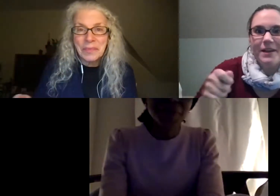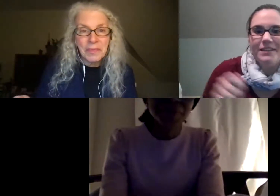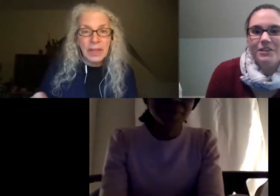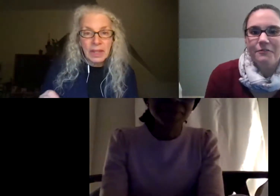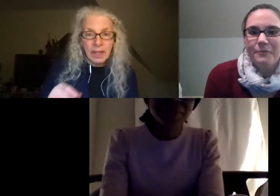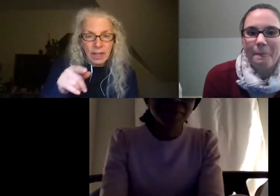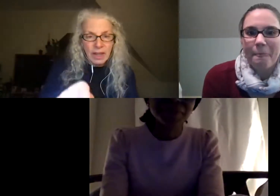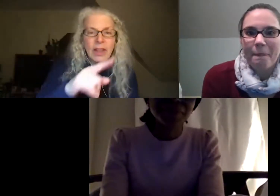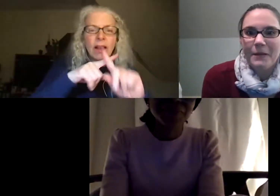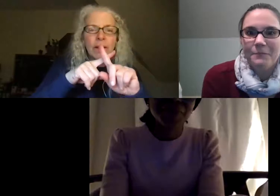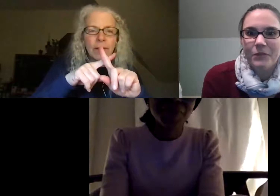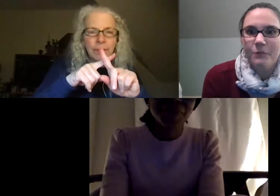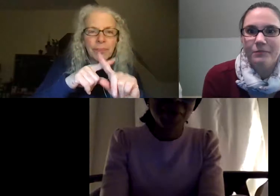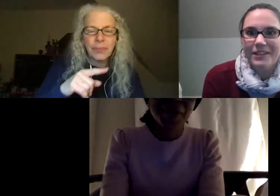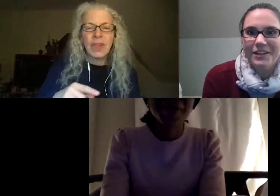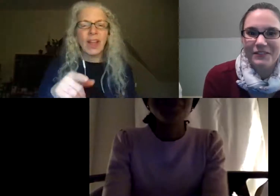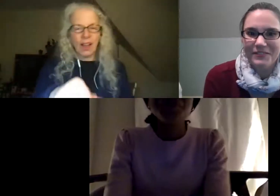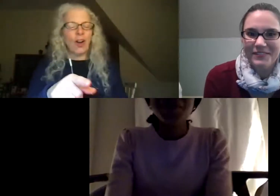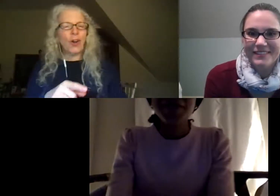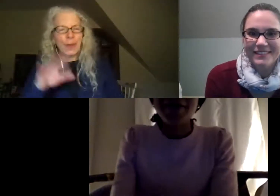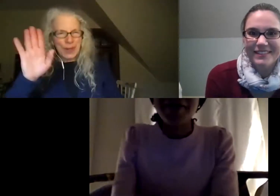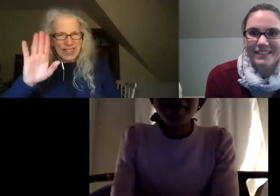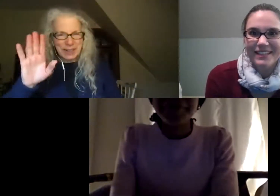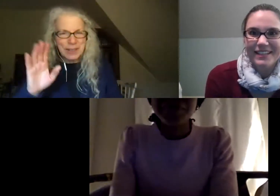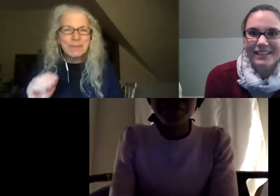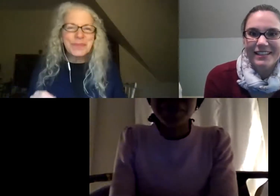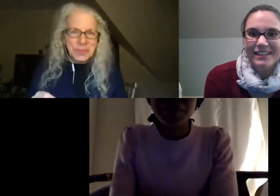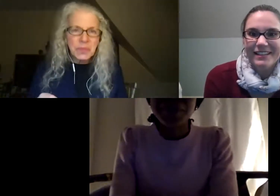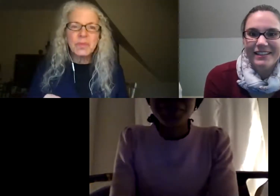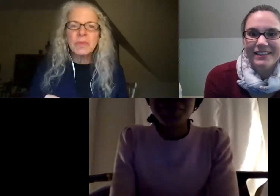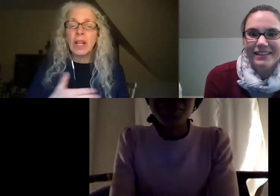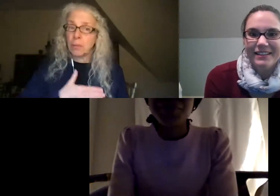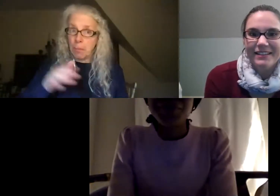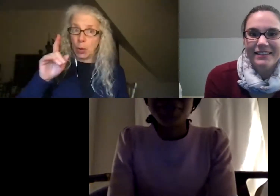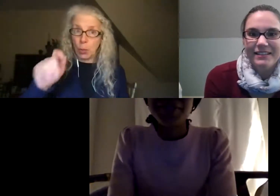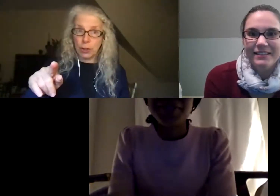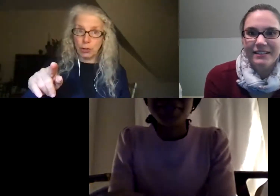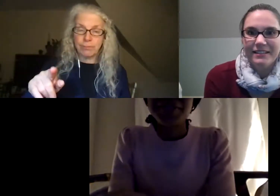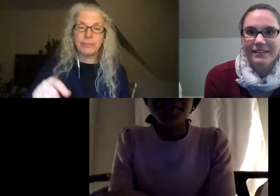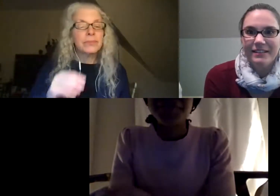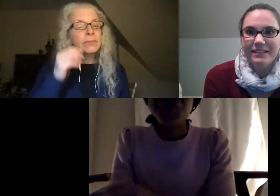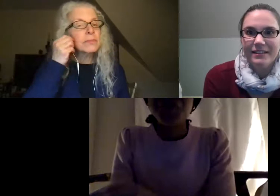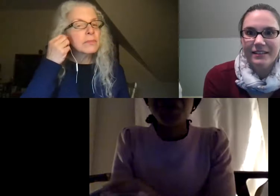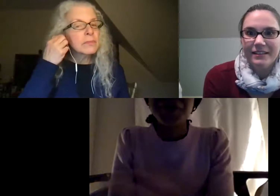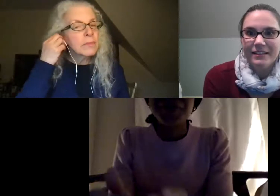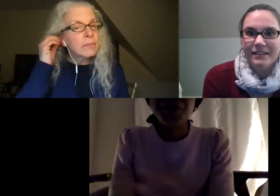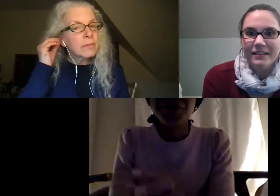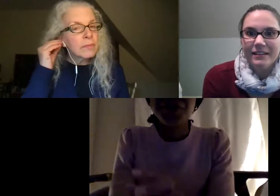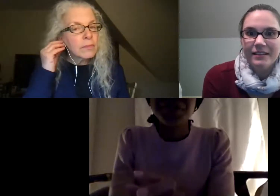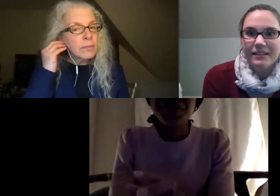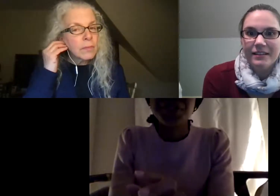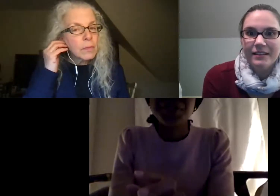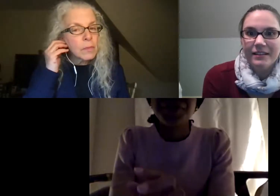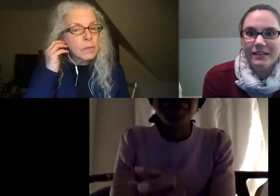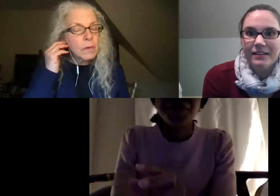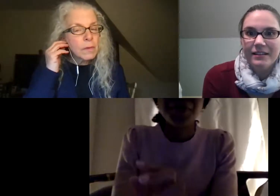Your mic is off. Okay. There you go. Yeah, my question to you is the